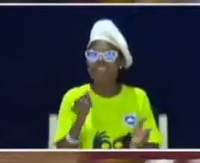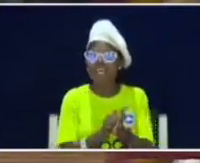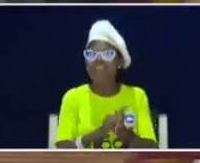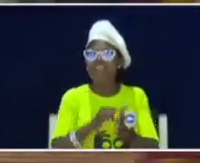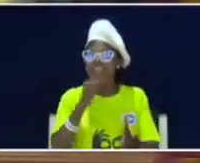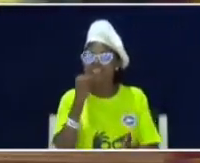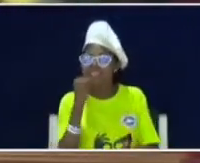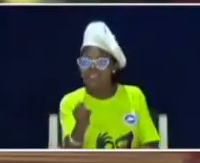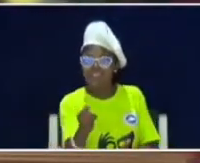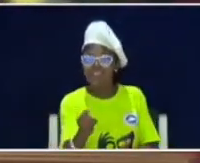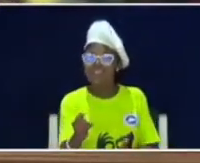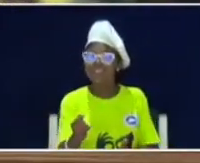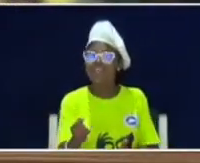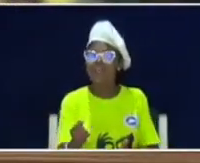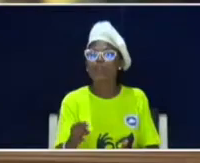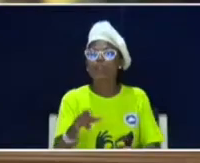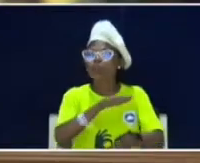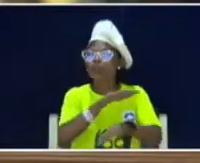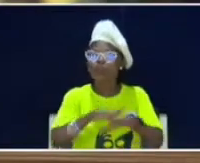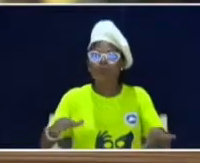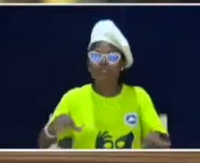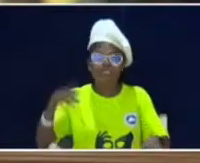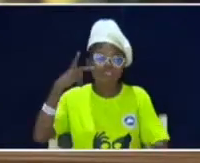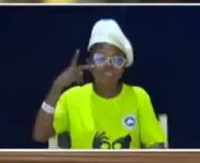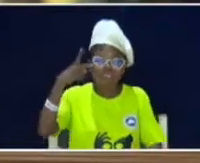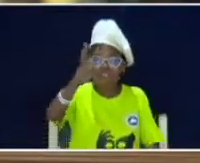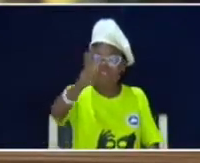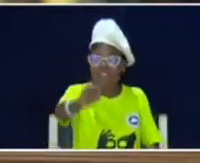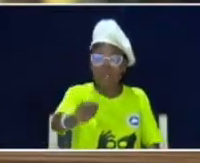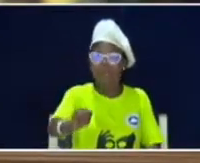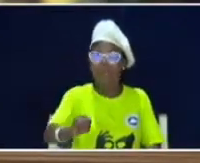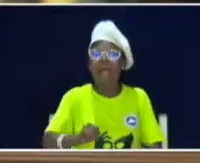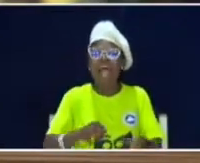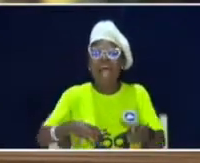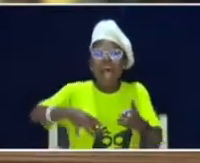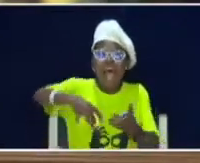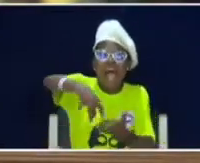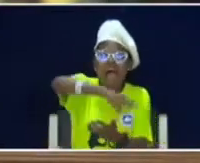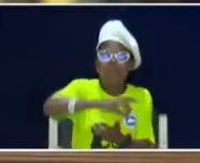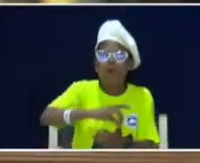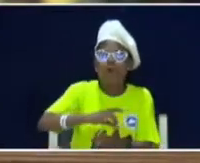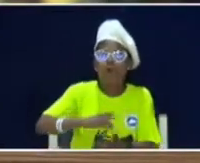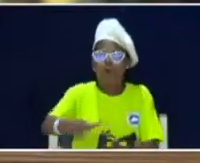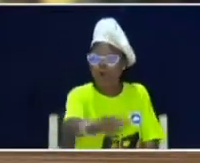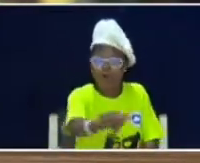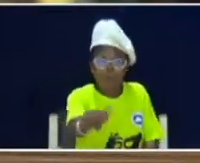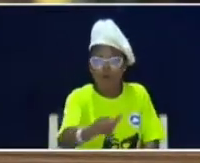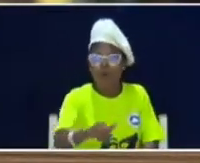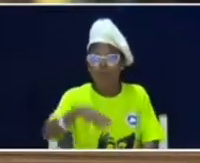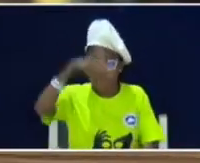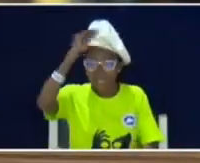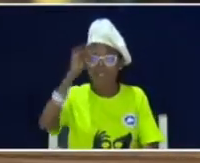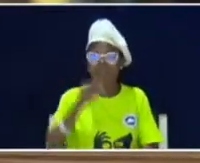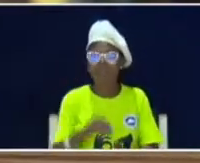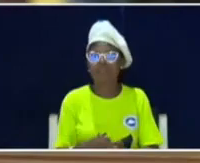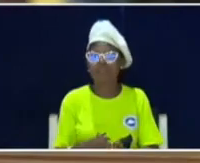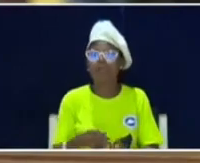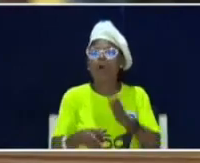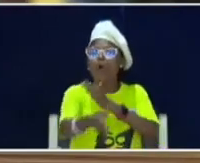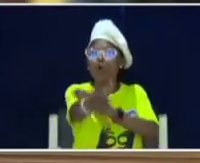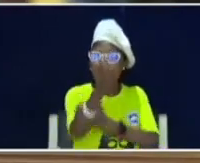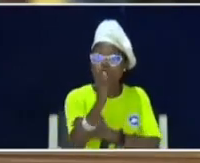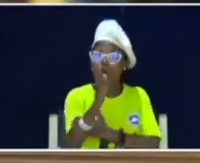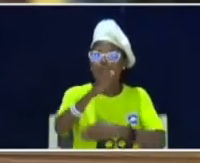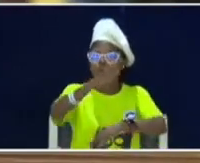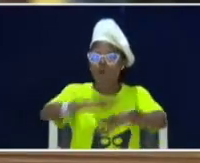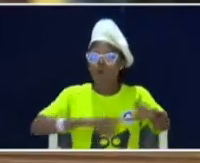you don't see them among mere men. Their association is distinct. God called